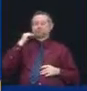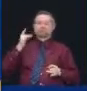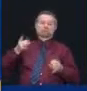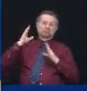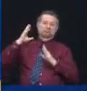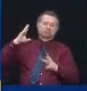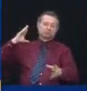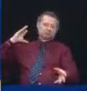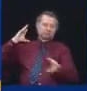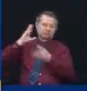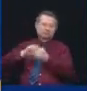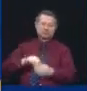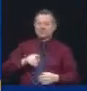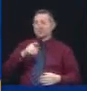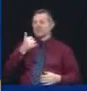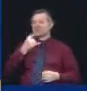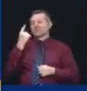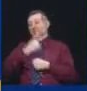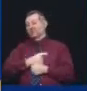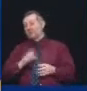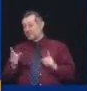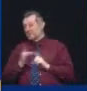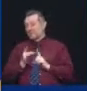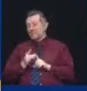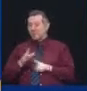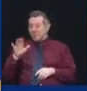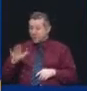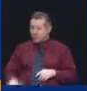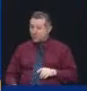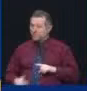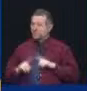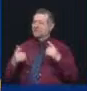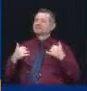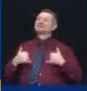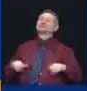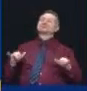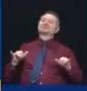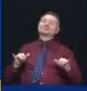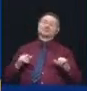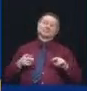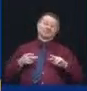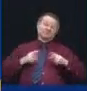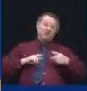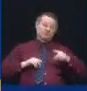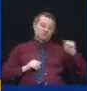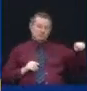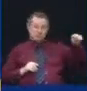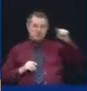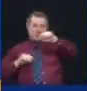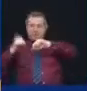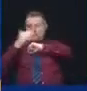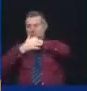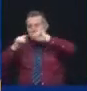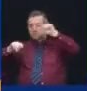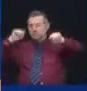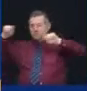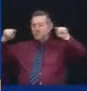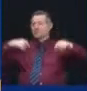Yes, the numbers are better, but there are also variants that are frightening, and it takes so